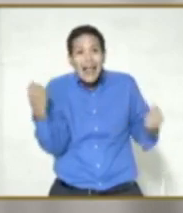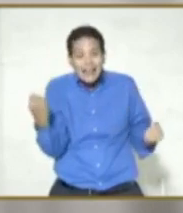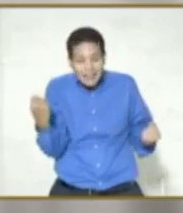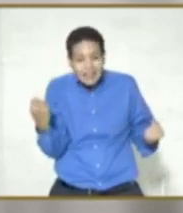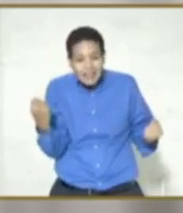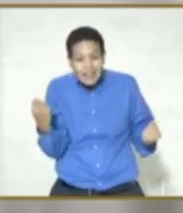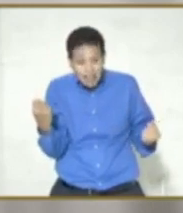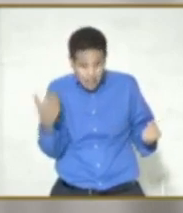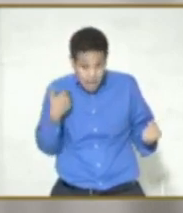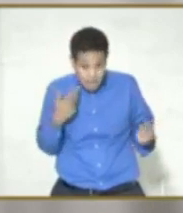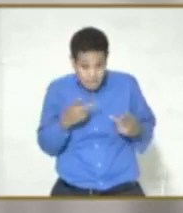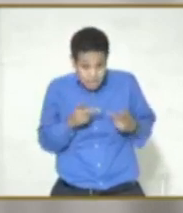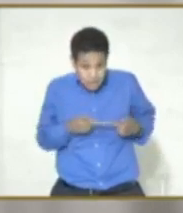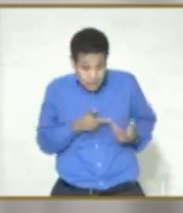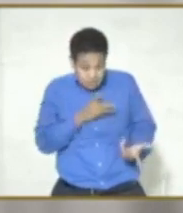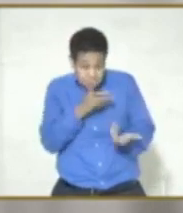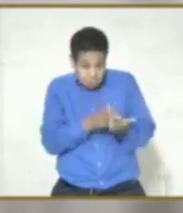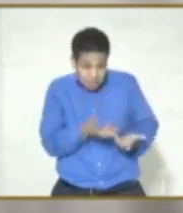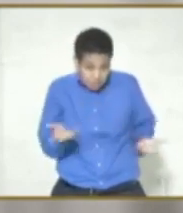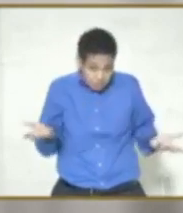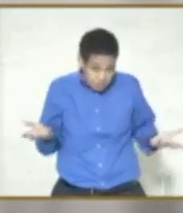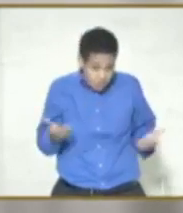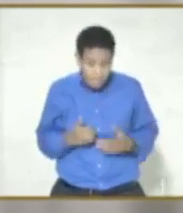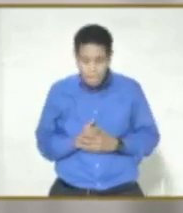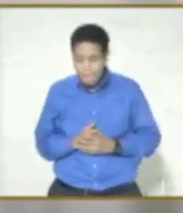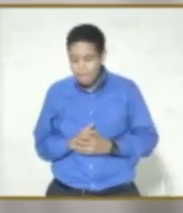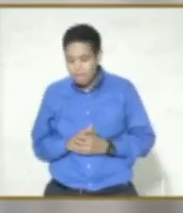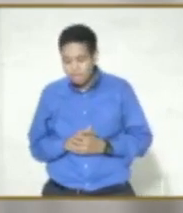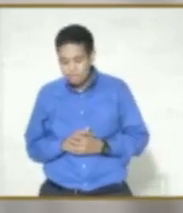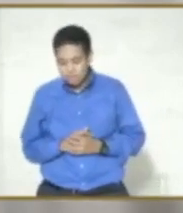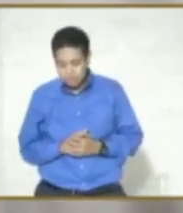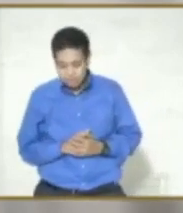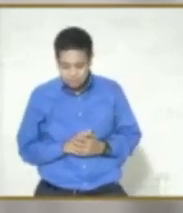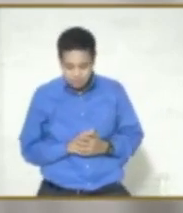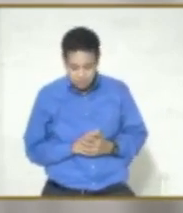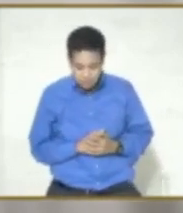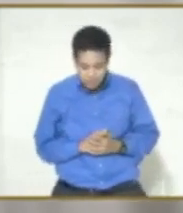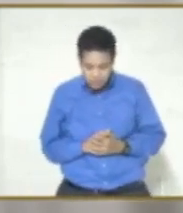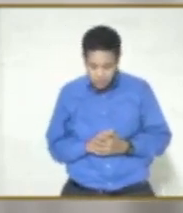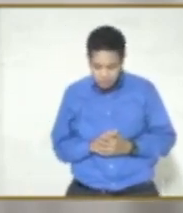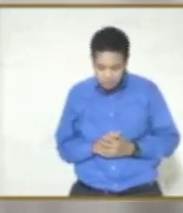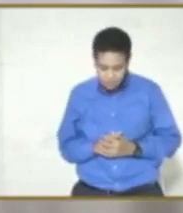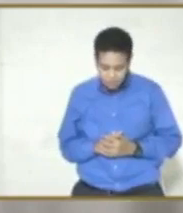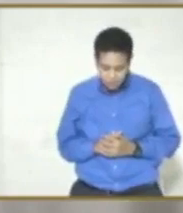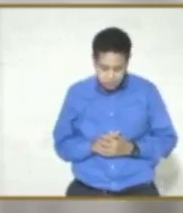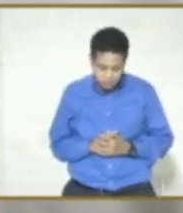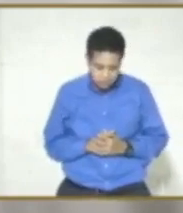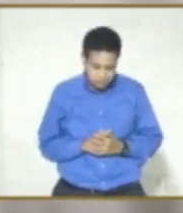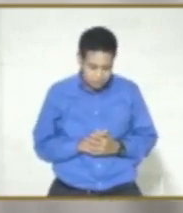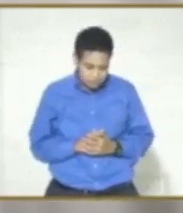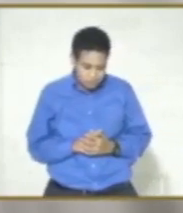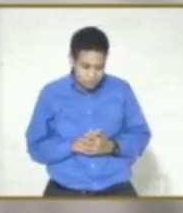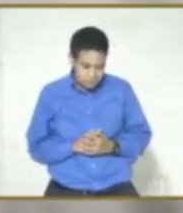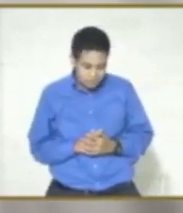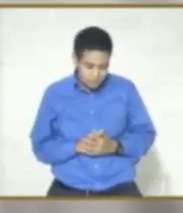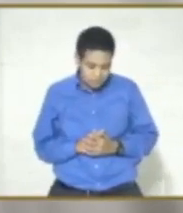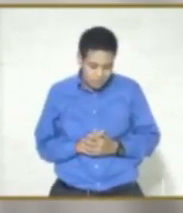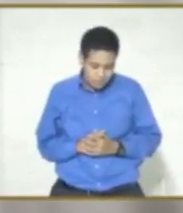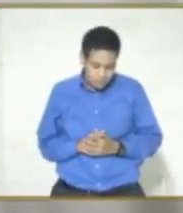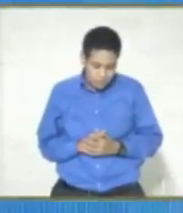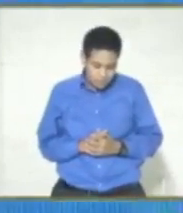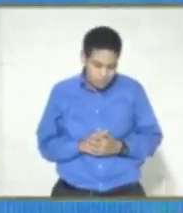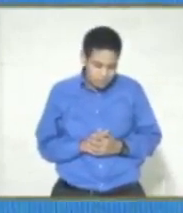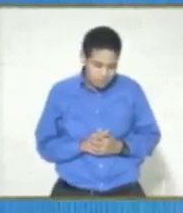this period? Yes, absolutely. That's an important facet of what we're dealing with now. And let me